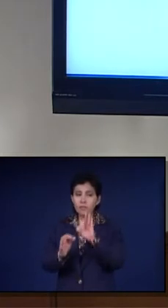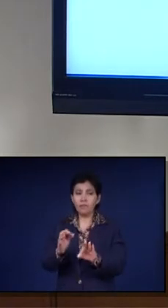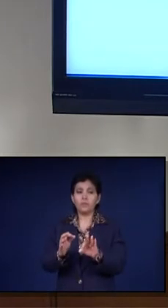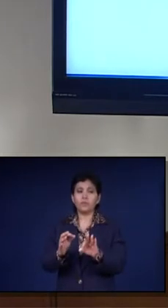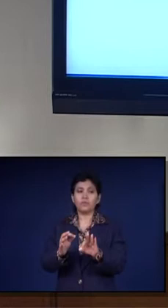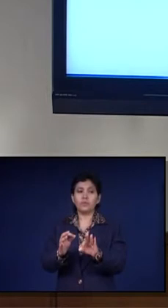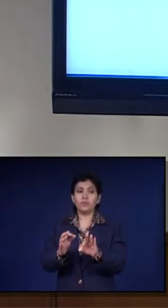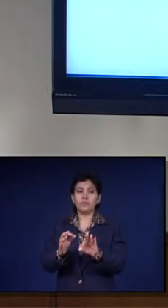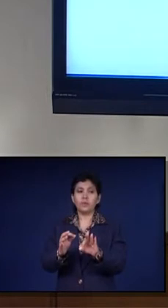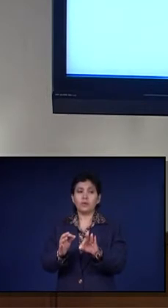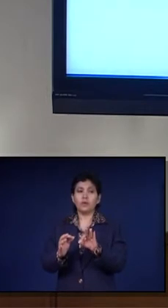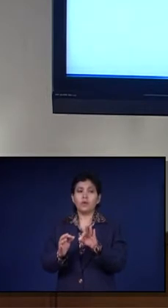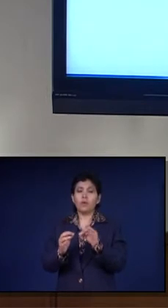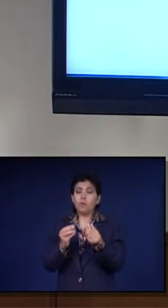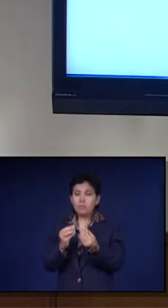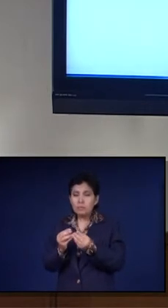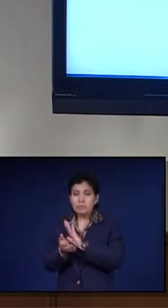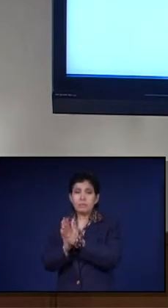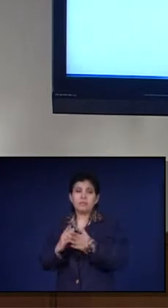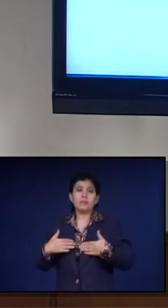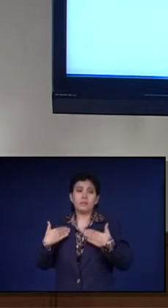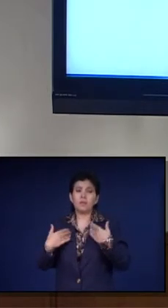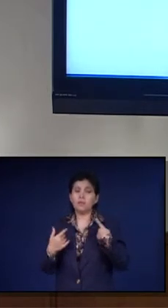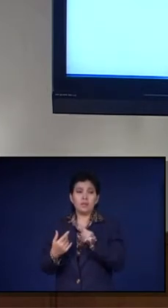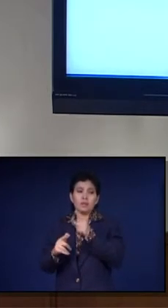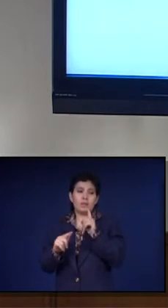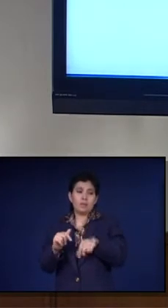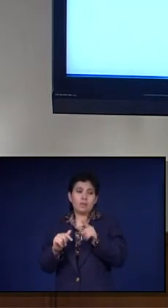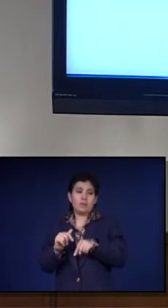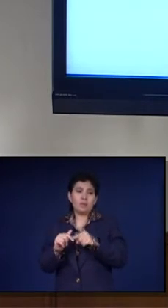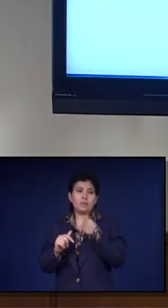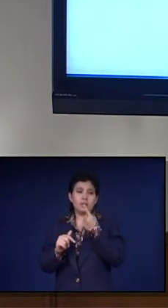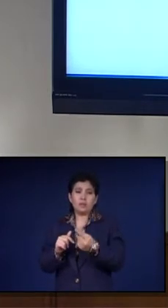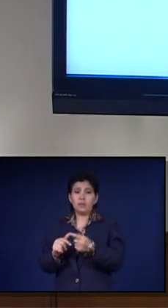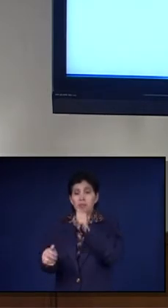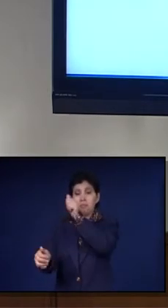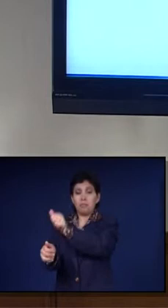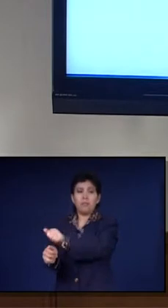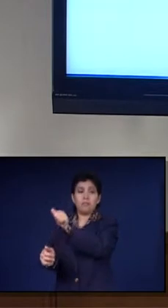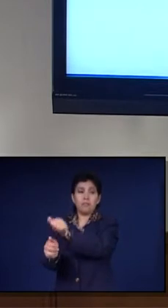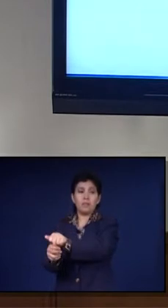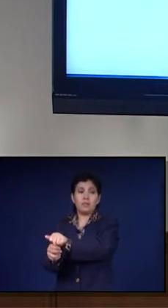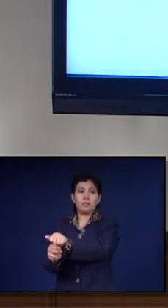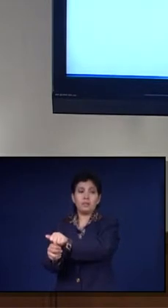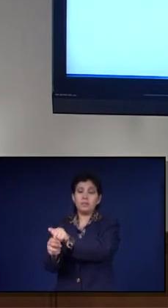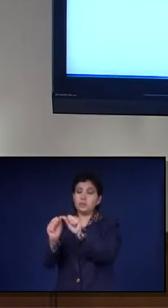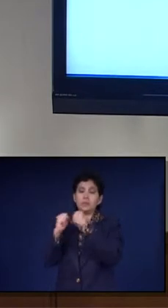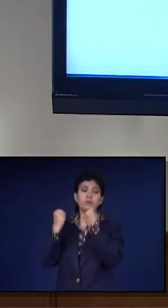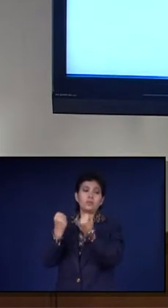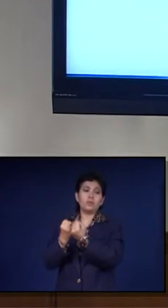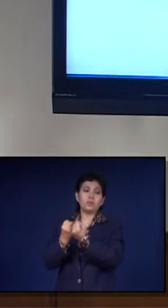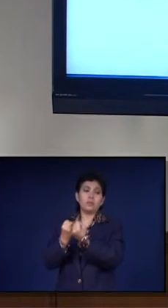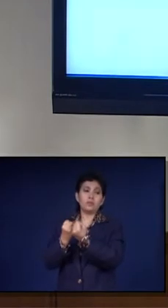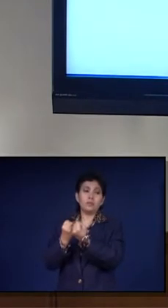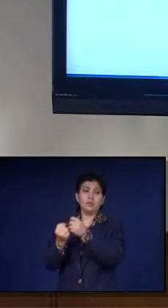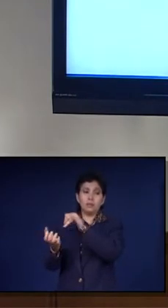to ask me which is more important, we cannot always put the blame on the situation which we